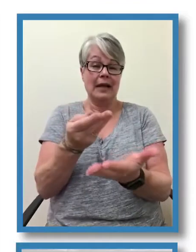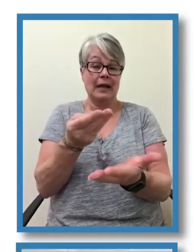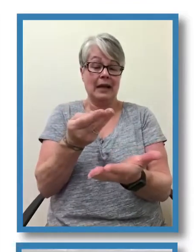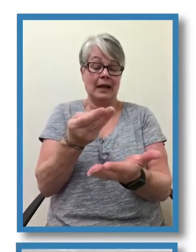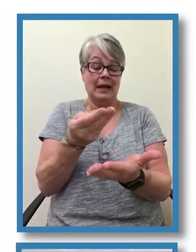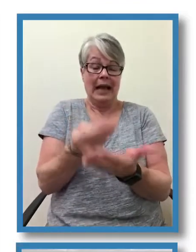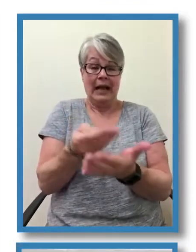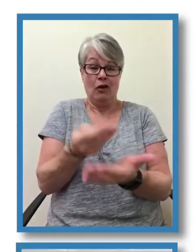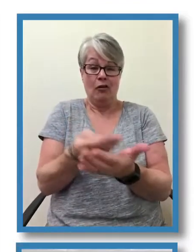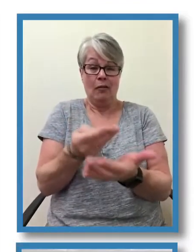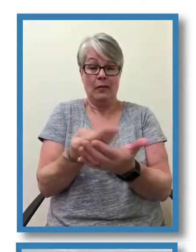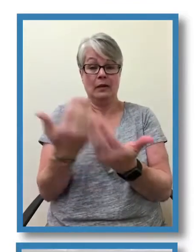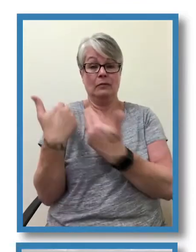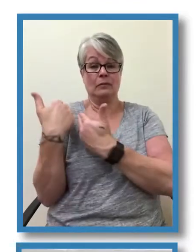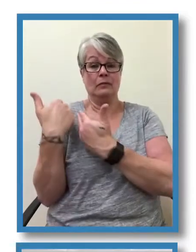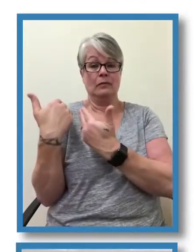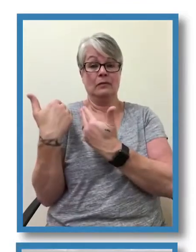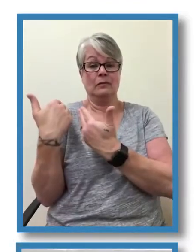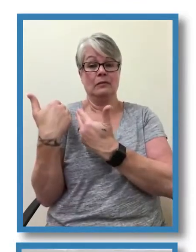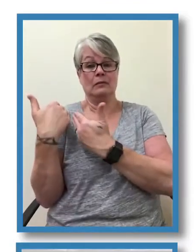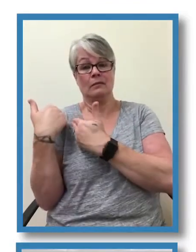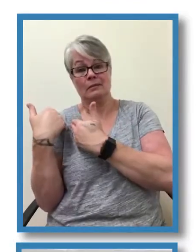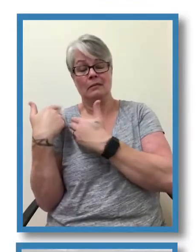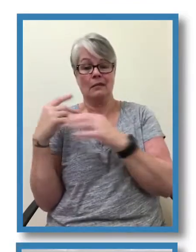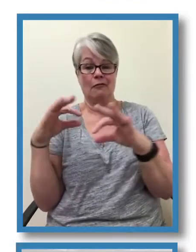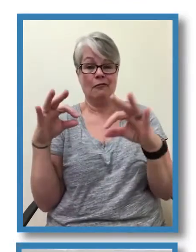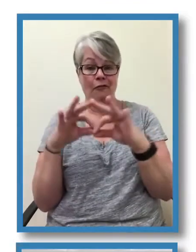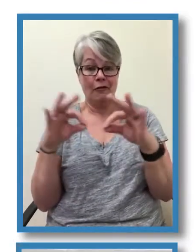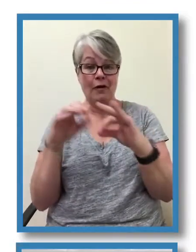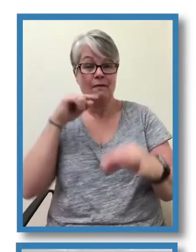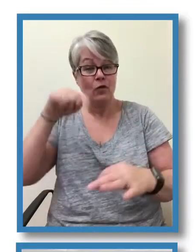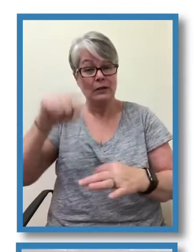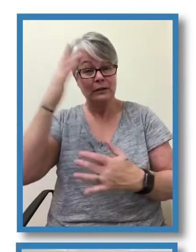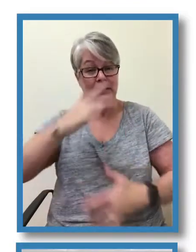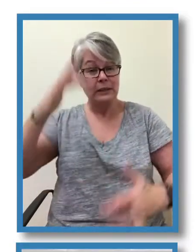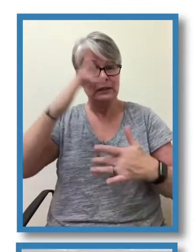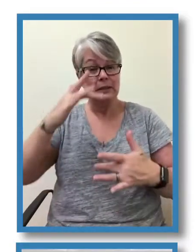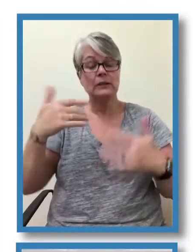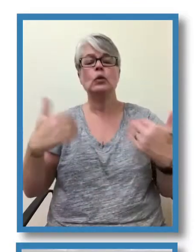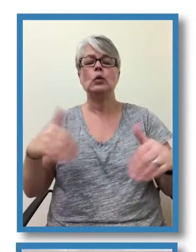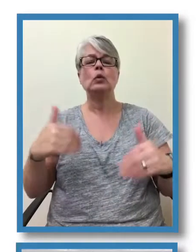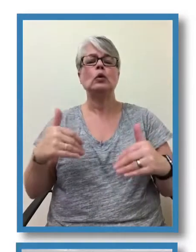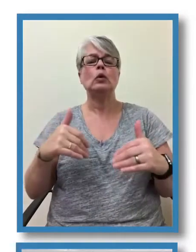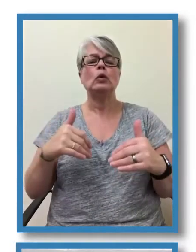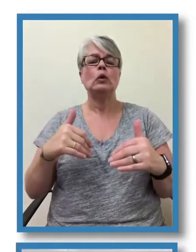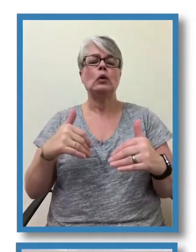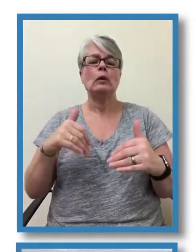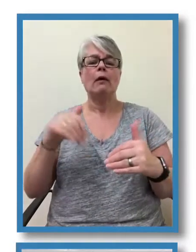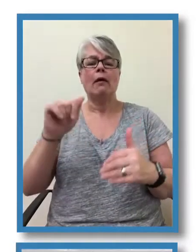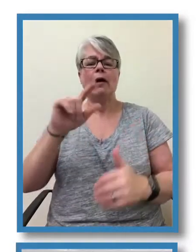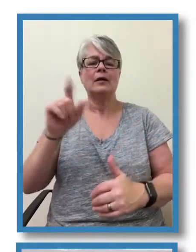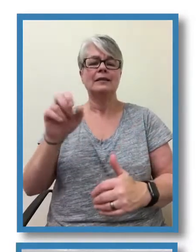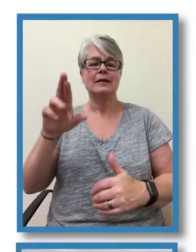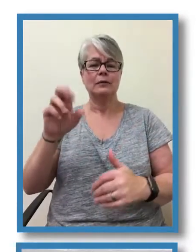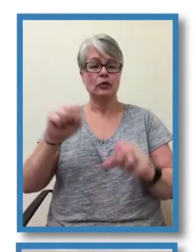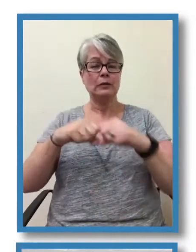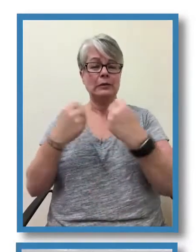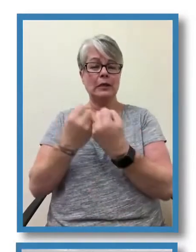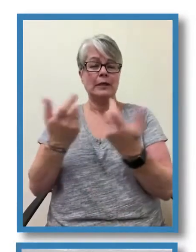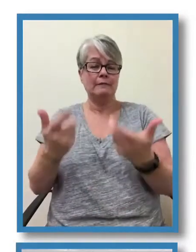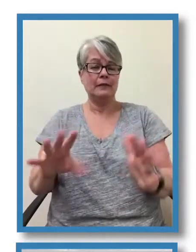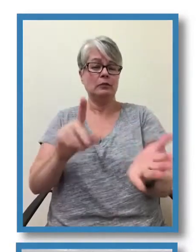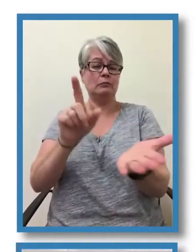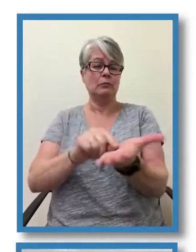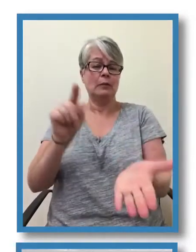there that these costs are really quite astronomical, not only in the direct costs, but in